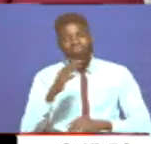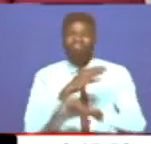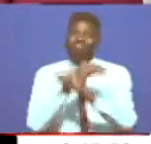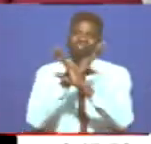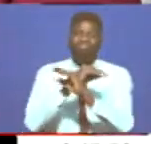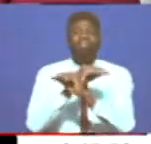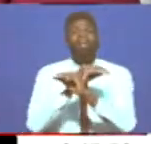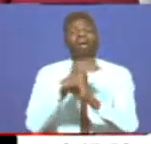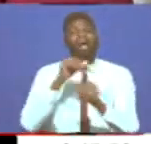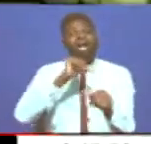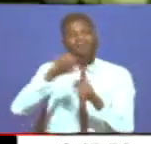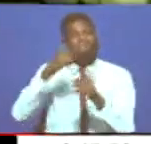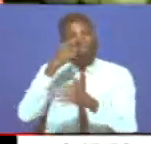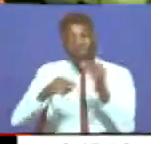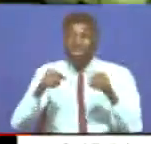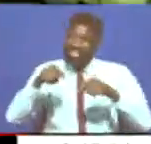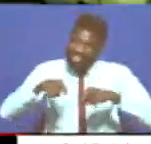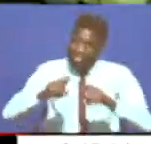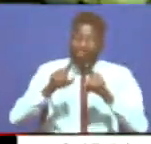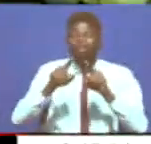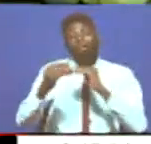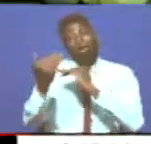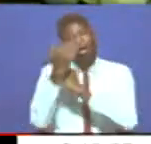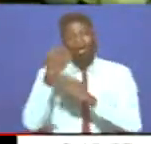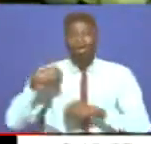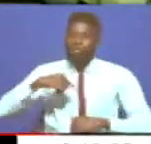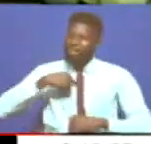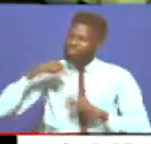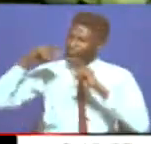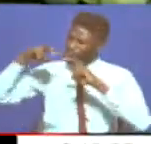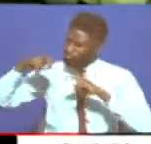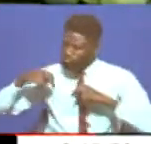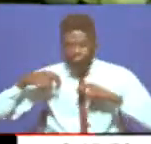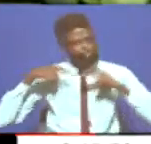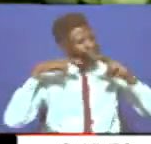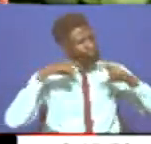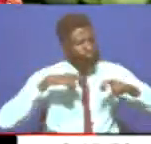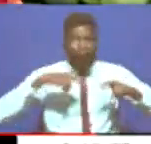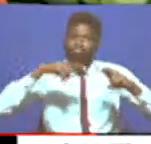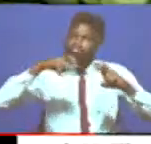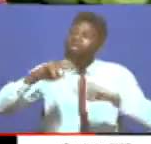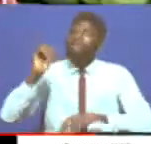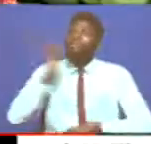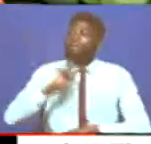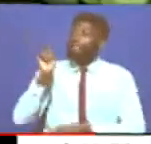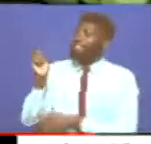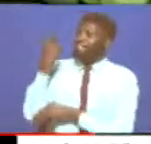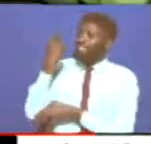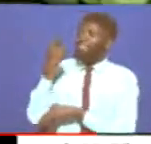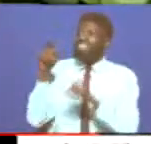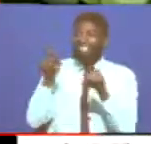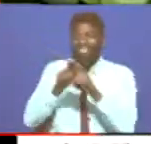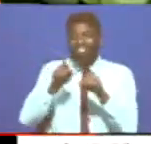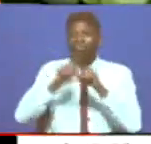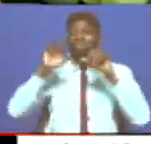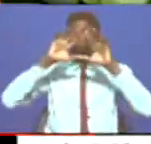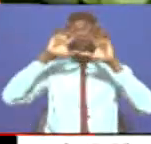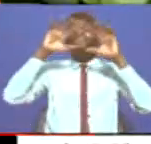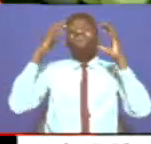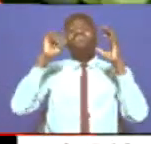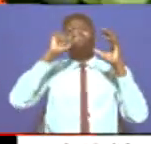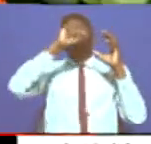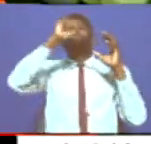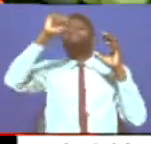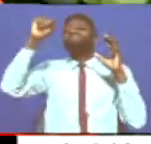They just told me that we have been doing our research in Kenya, in Africa, globally,